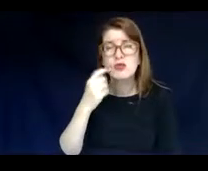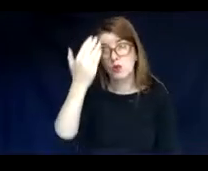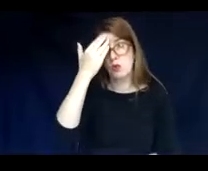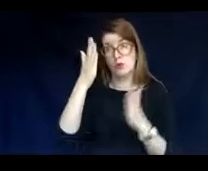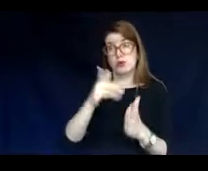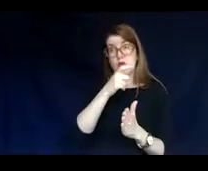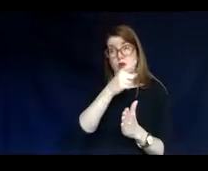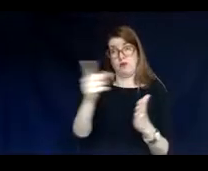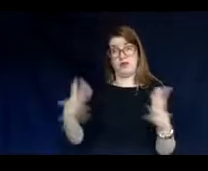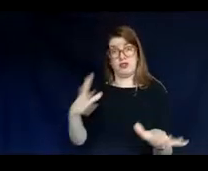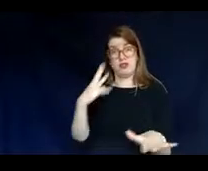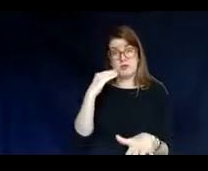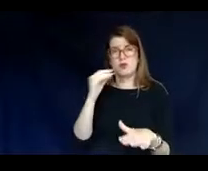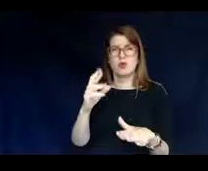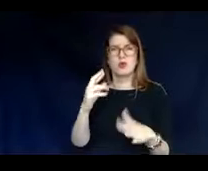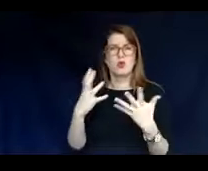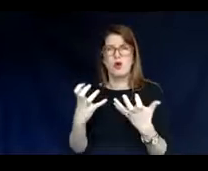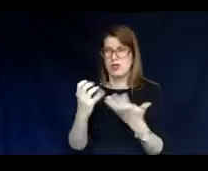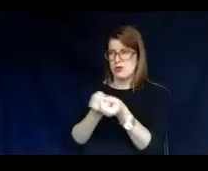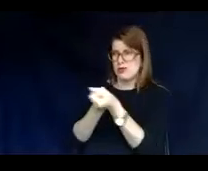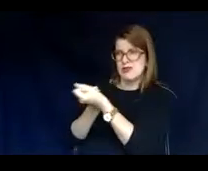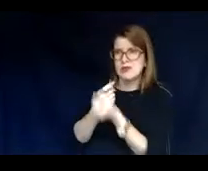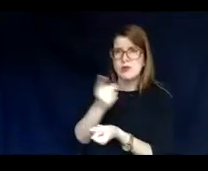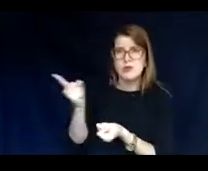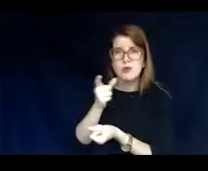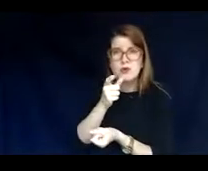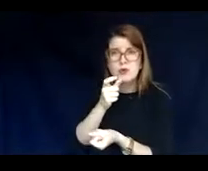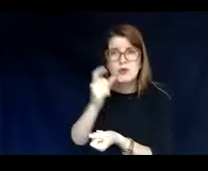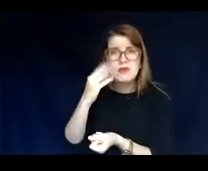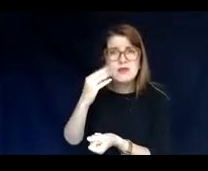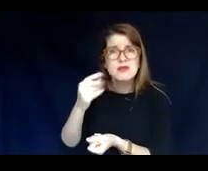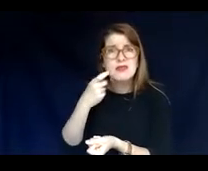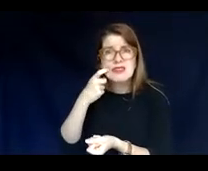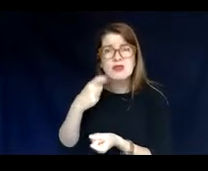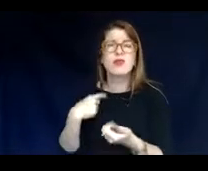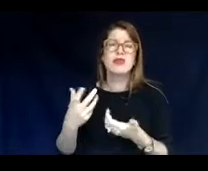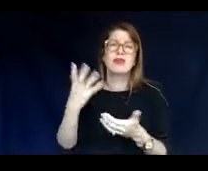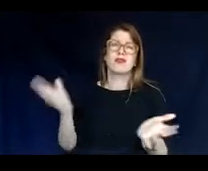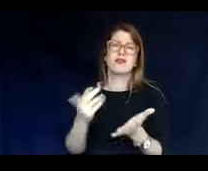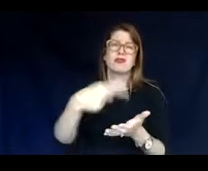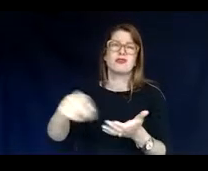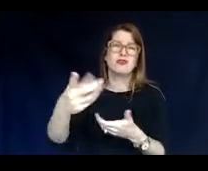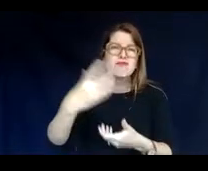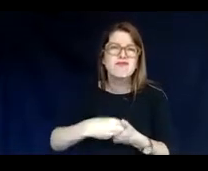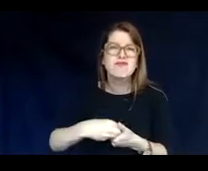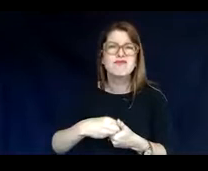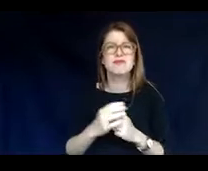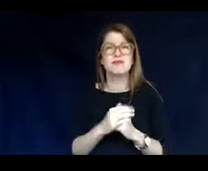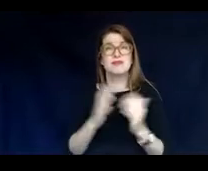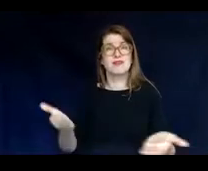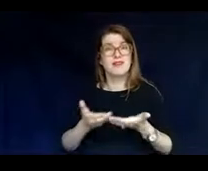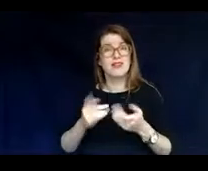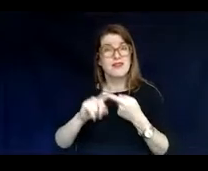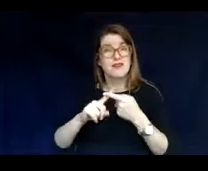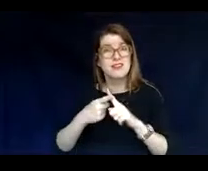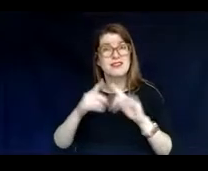or you want to love and walk alongside those who do, we encourage you to join us and invite your friends and family. Well, this